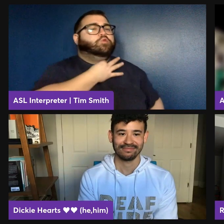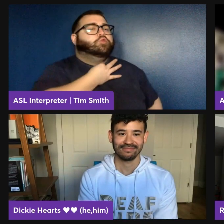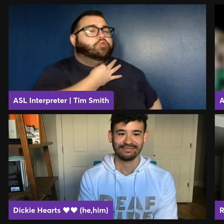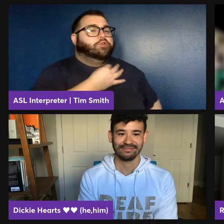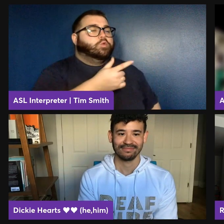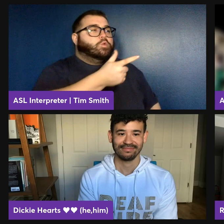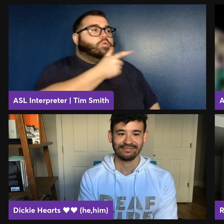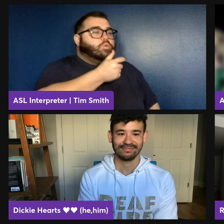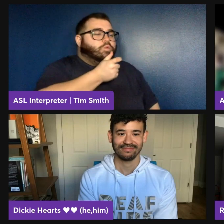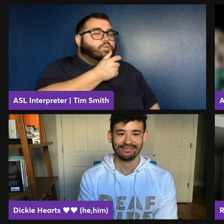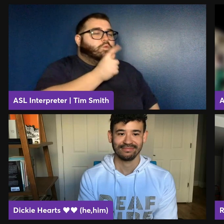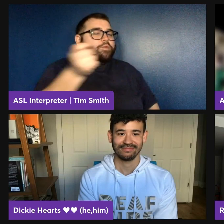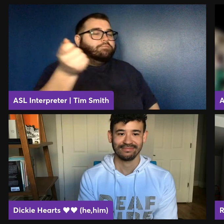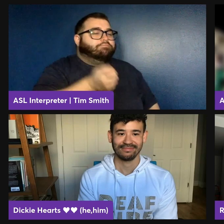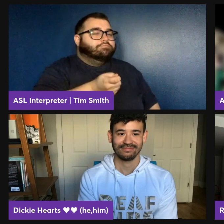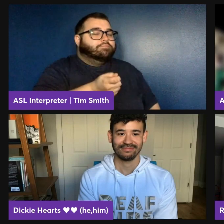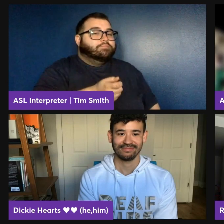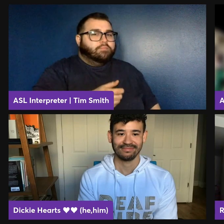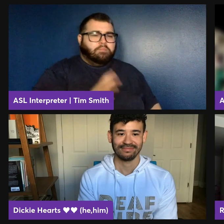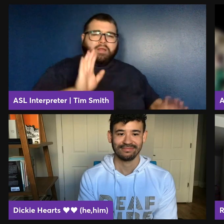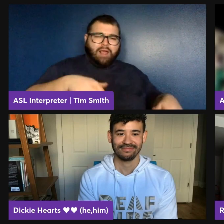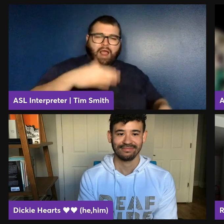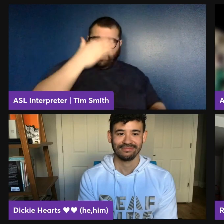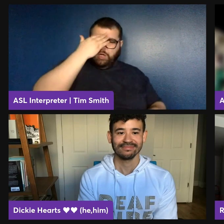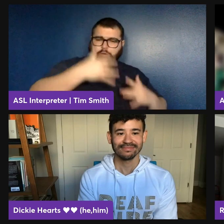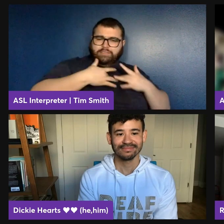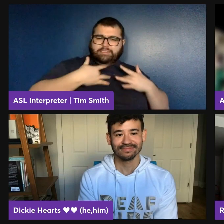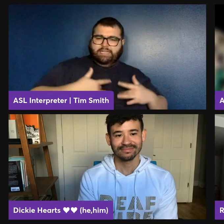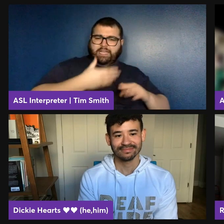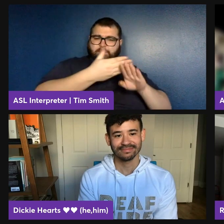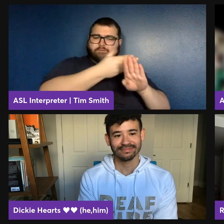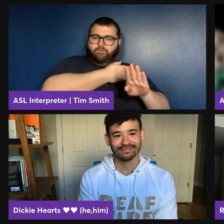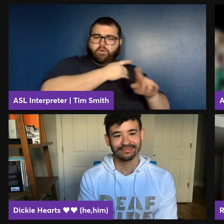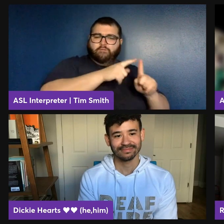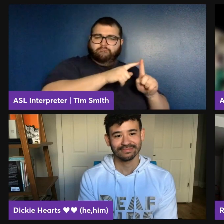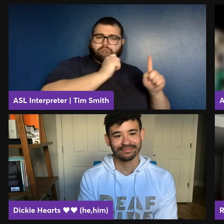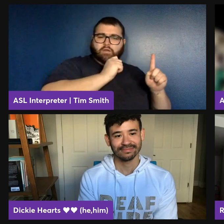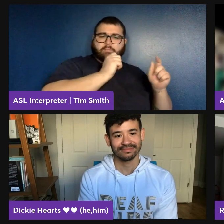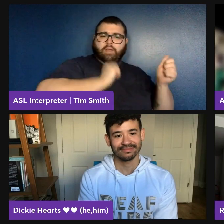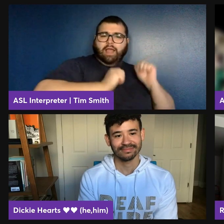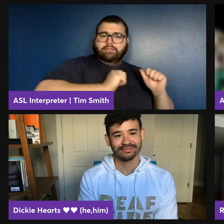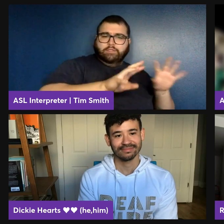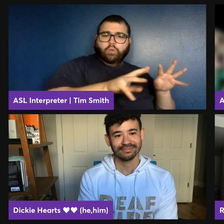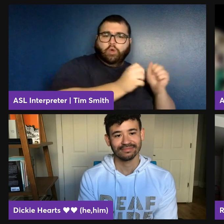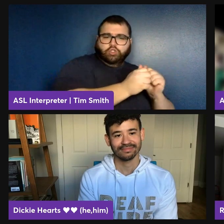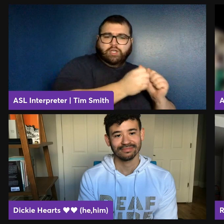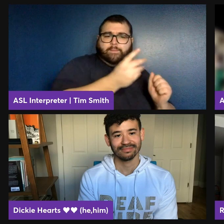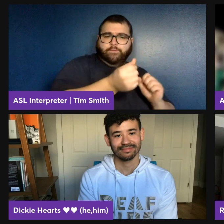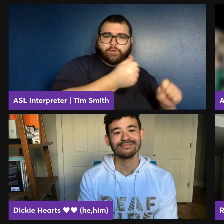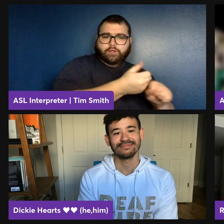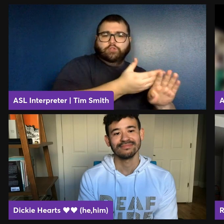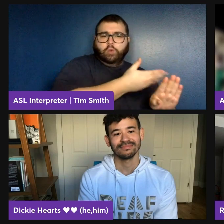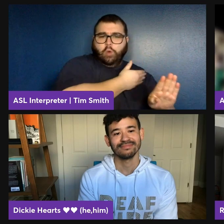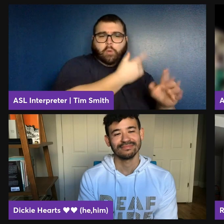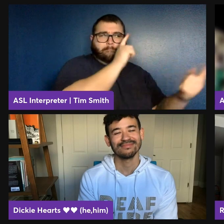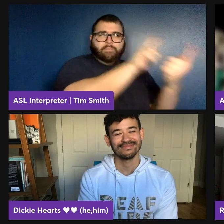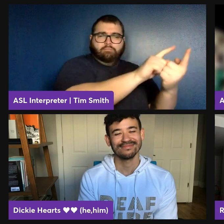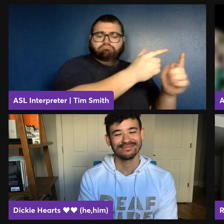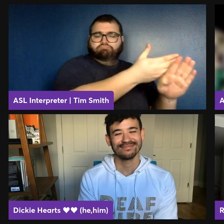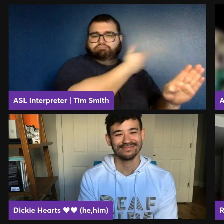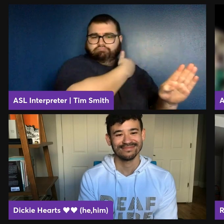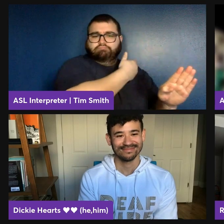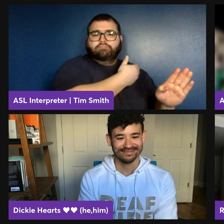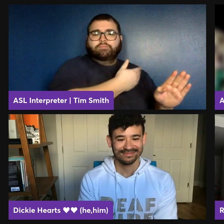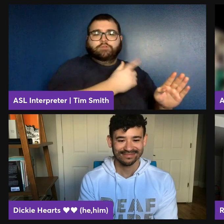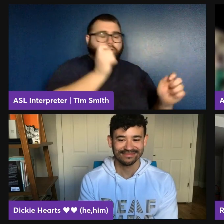it would be. And I knew Dickie before from an acting workshop a few years ago, and I was so surprised to know